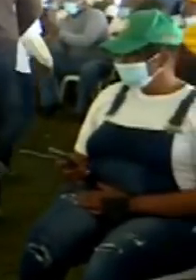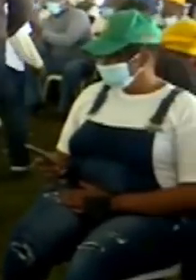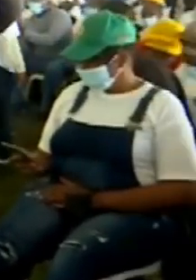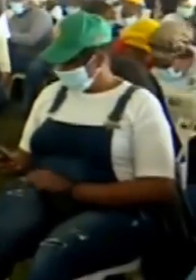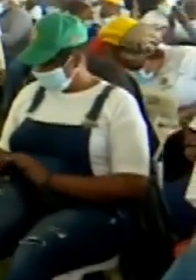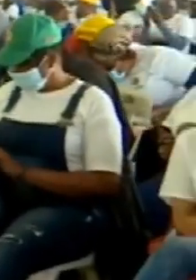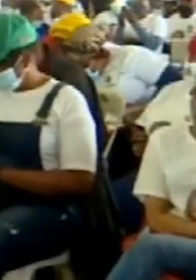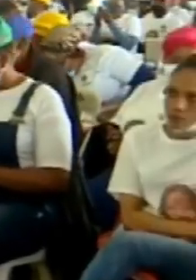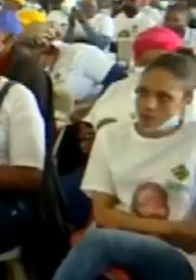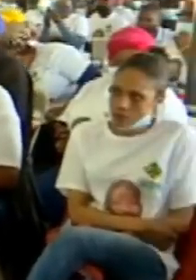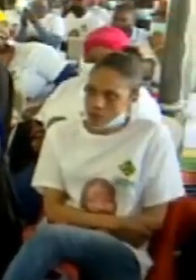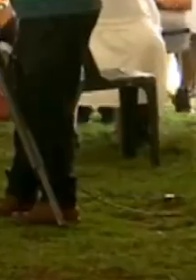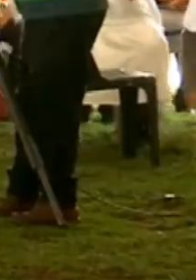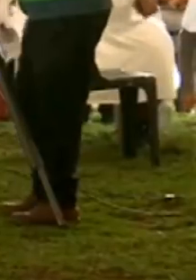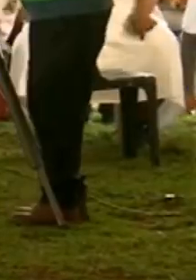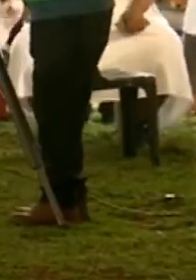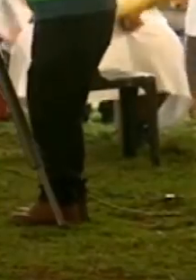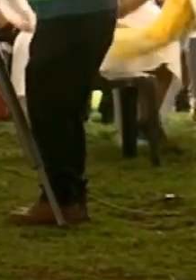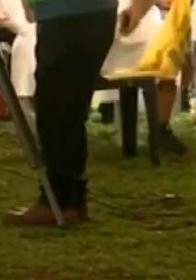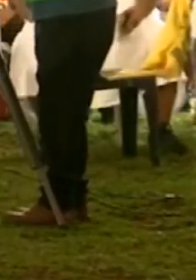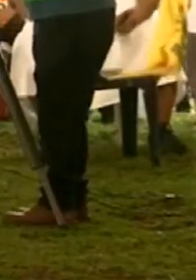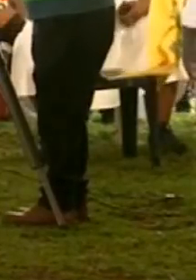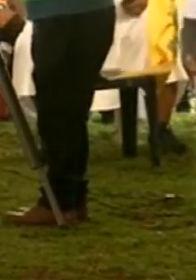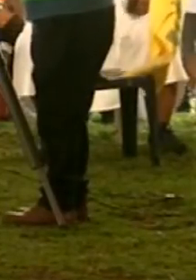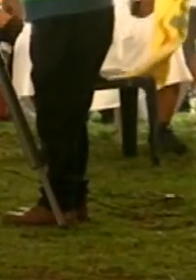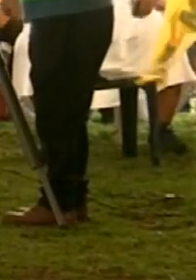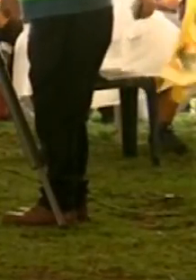Hai talepants, iba pumteto!